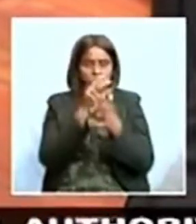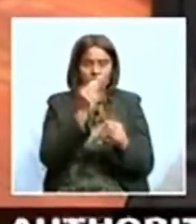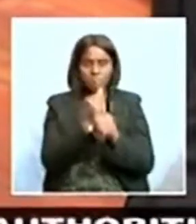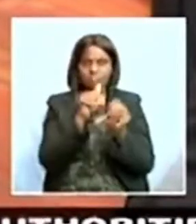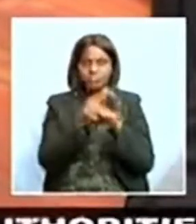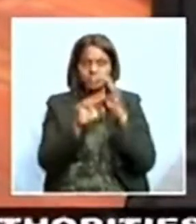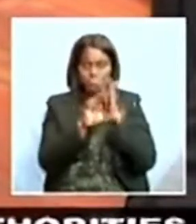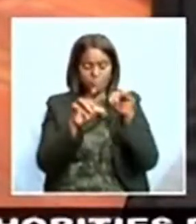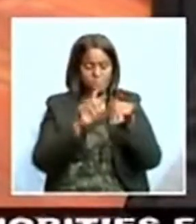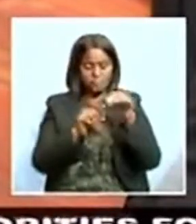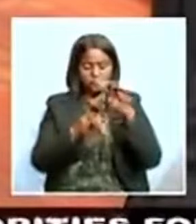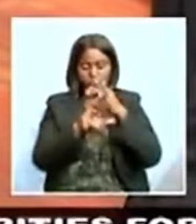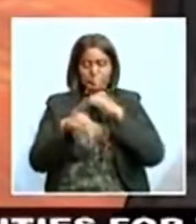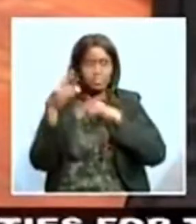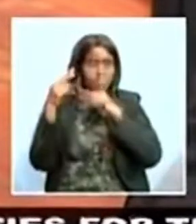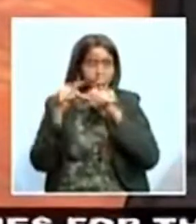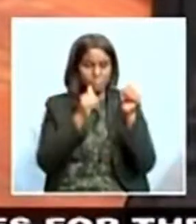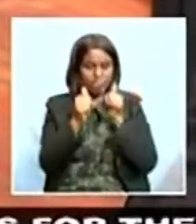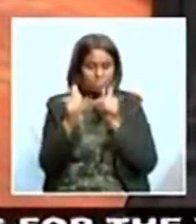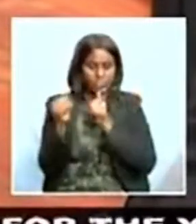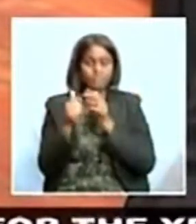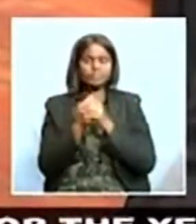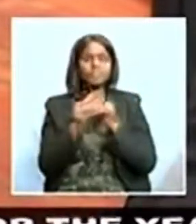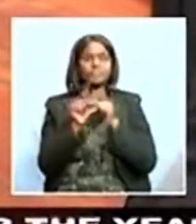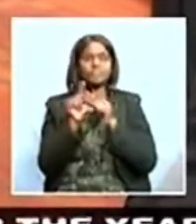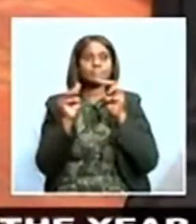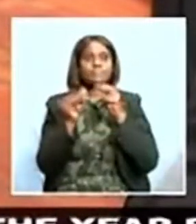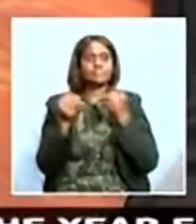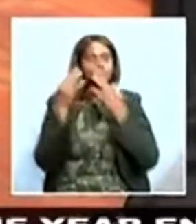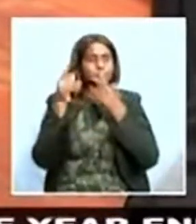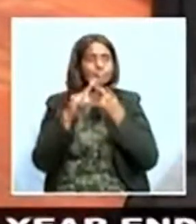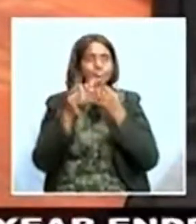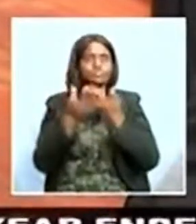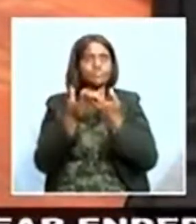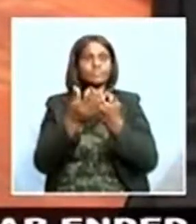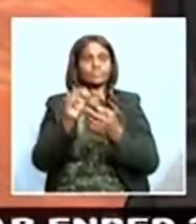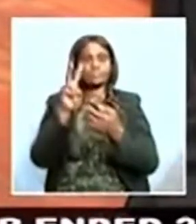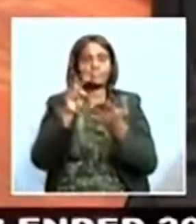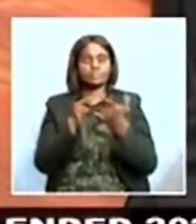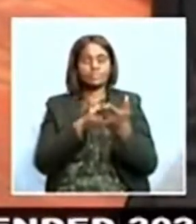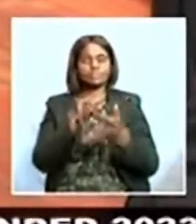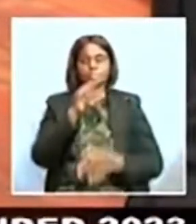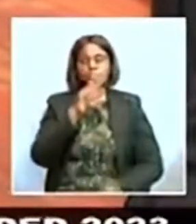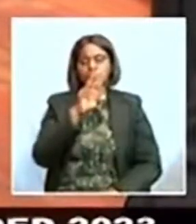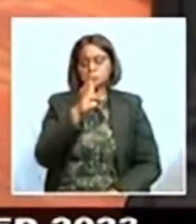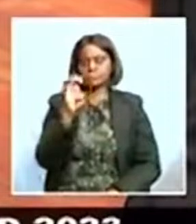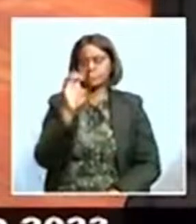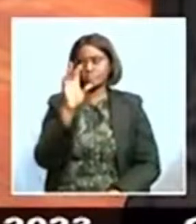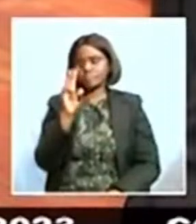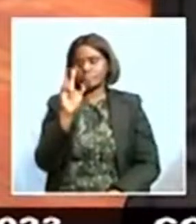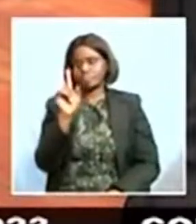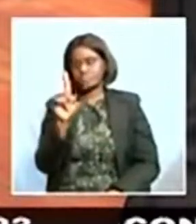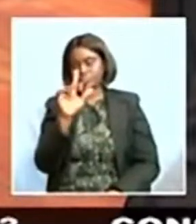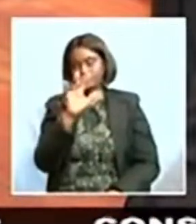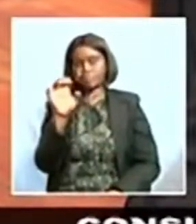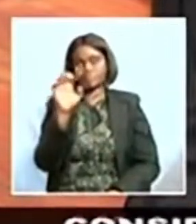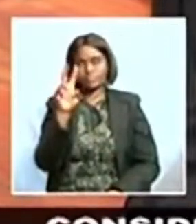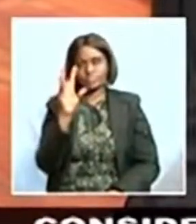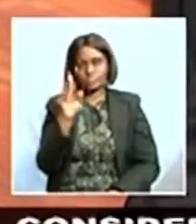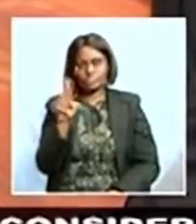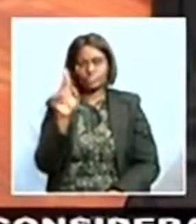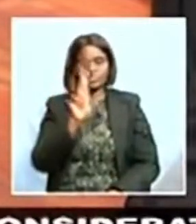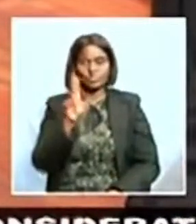71,526 were unspent during the period under review due to work in progress on the construction of the Council Motel Conference Hall, fencing